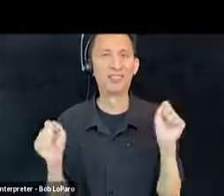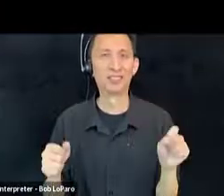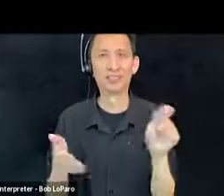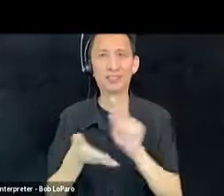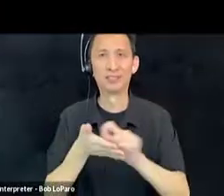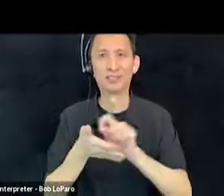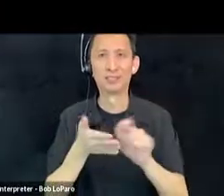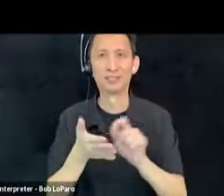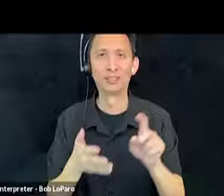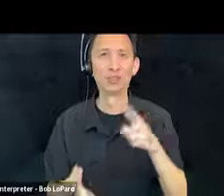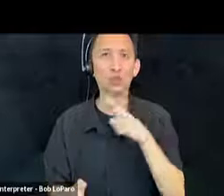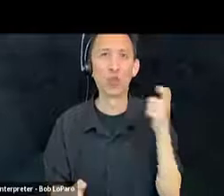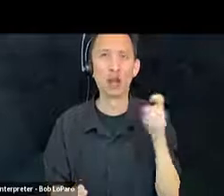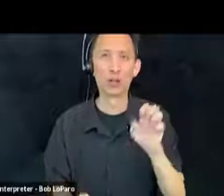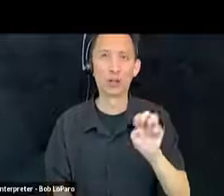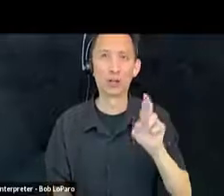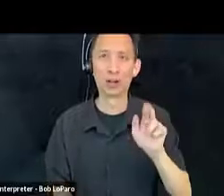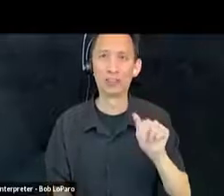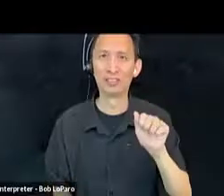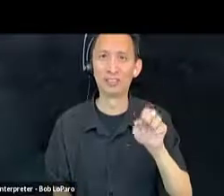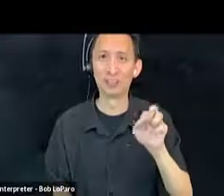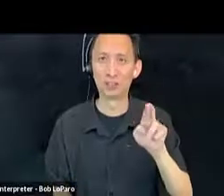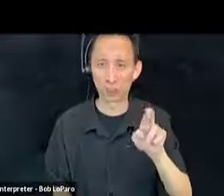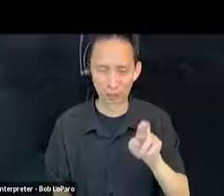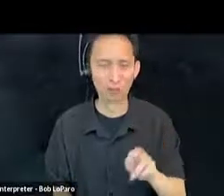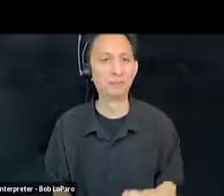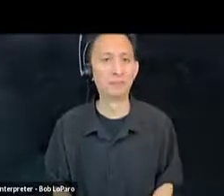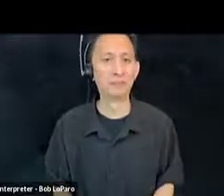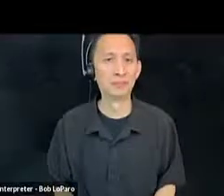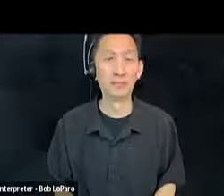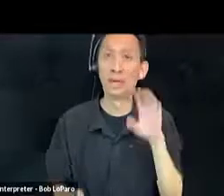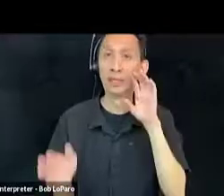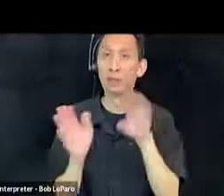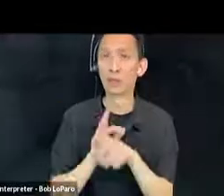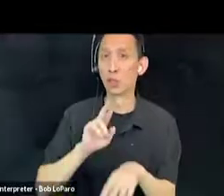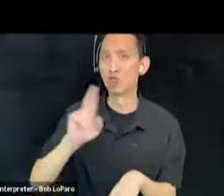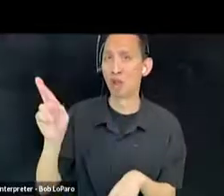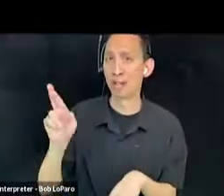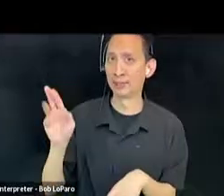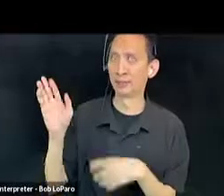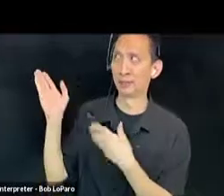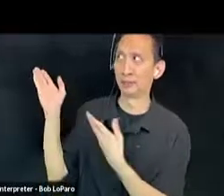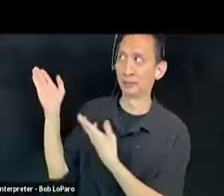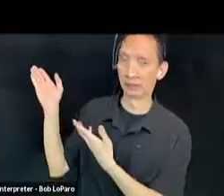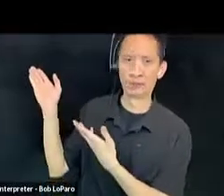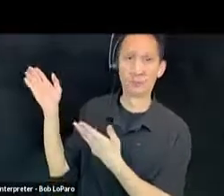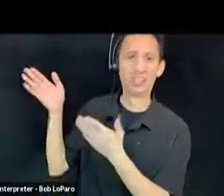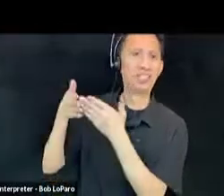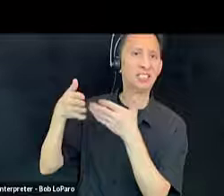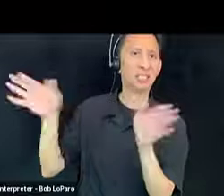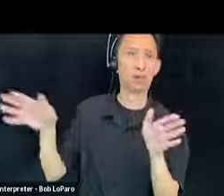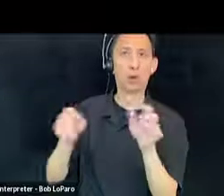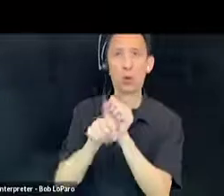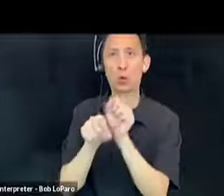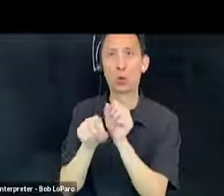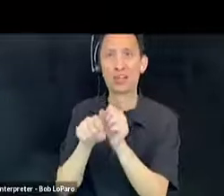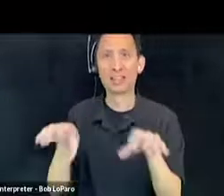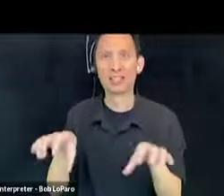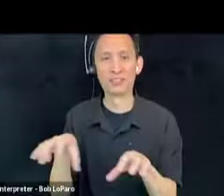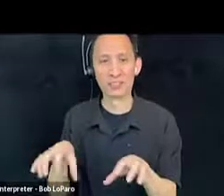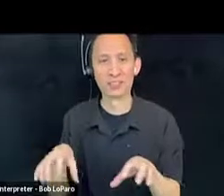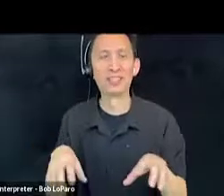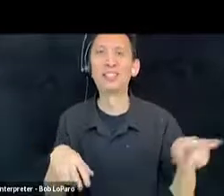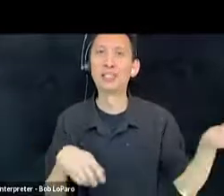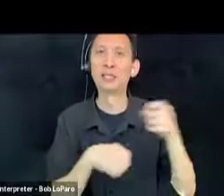as he finishes. Same thing with the picture on the right. And that's just a general picture, but it's one of his work activities is to make dog